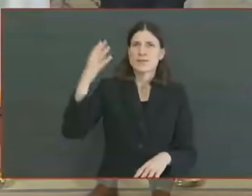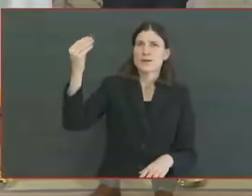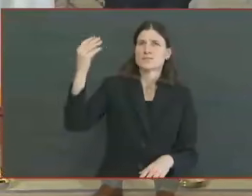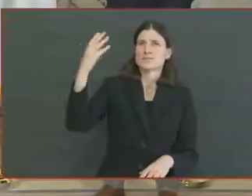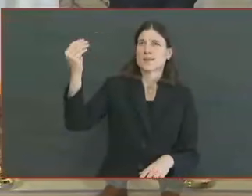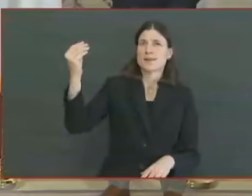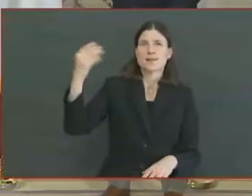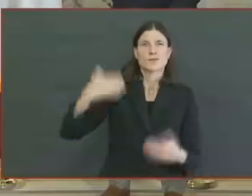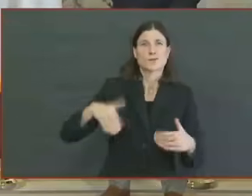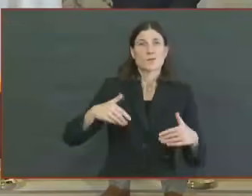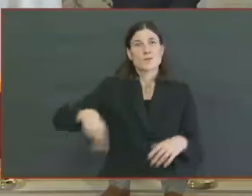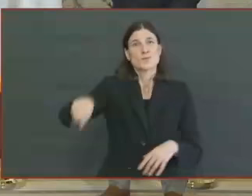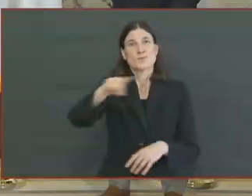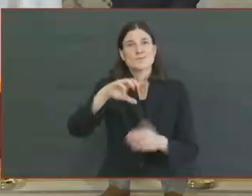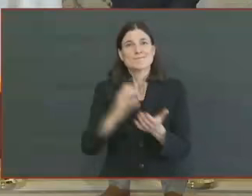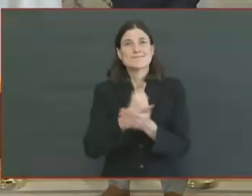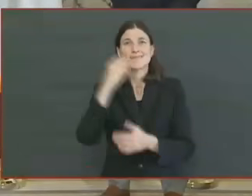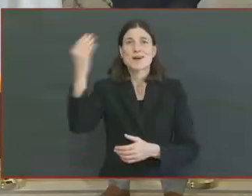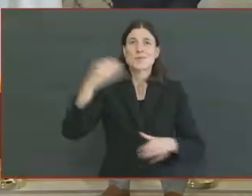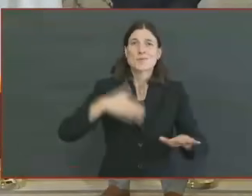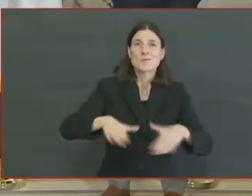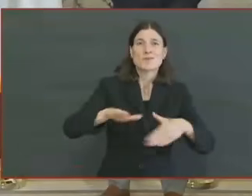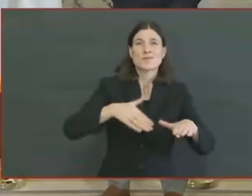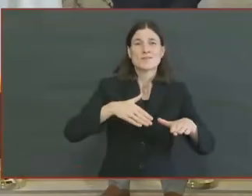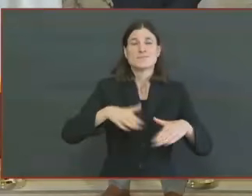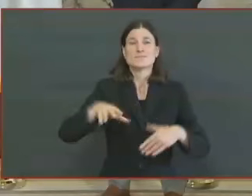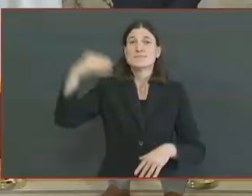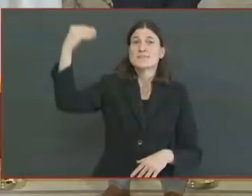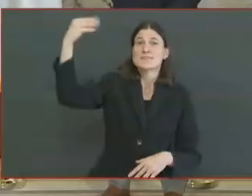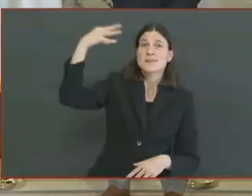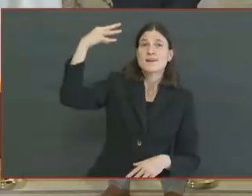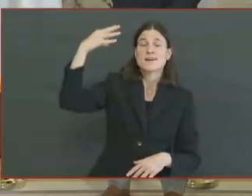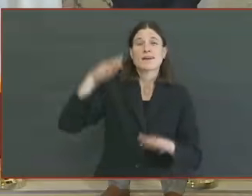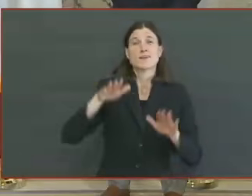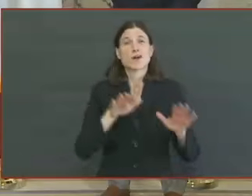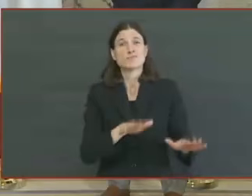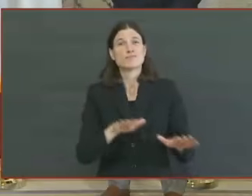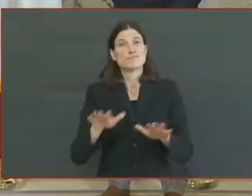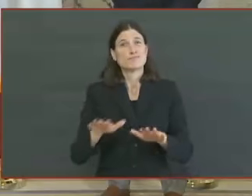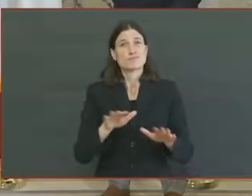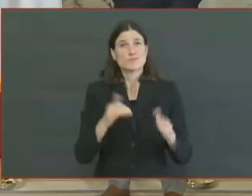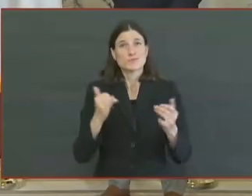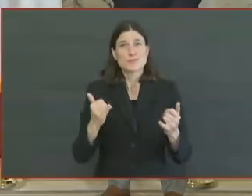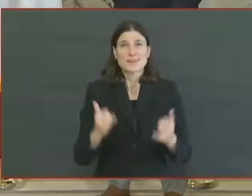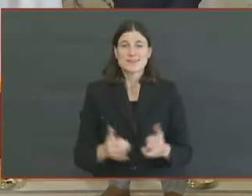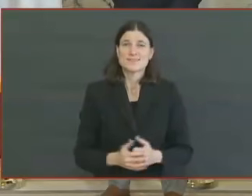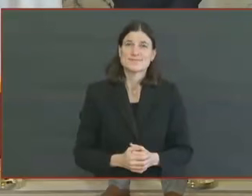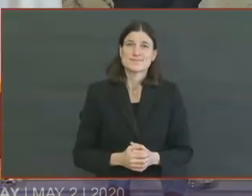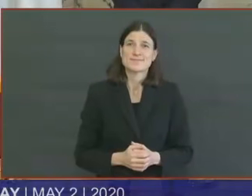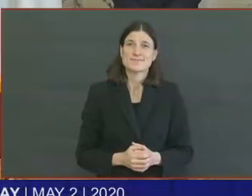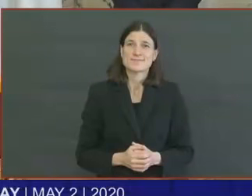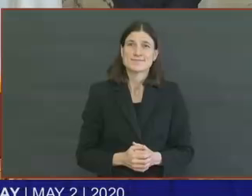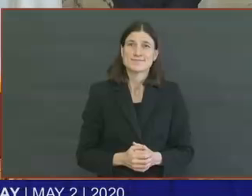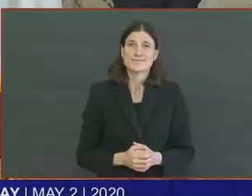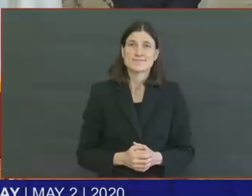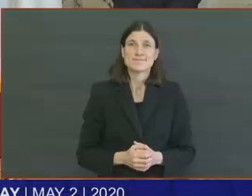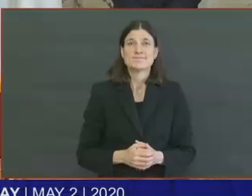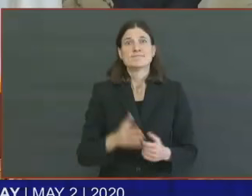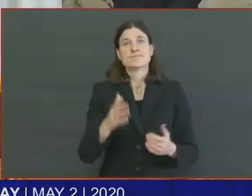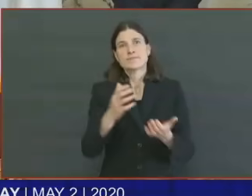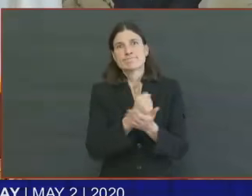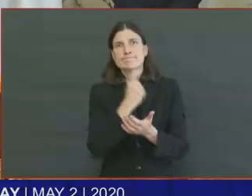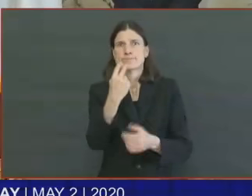walk or spend some time outside, get some sun. It's a beautiful day. I want to thank you for taking a few minutes to spend with us this